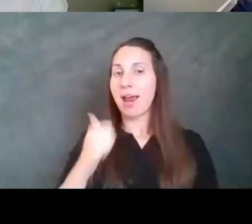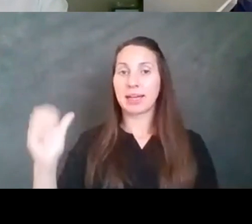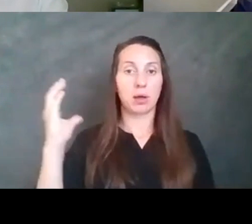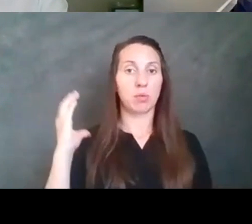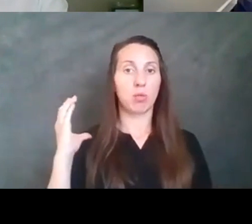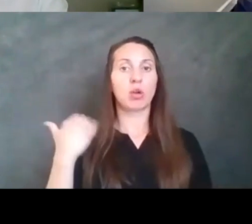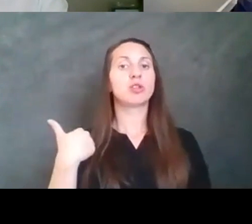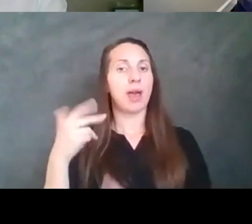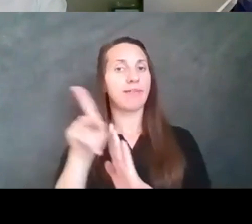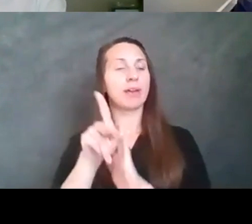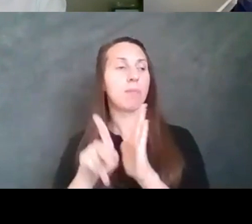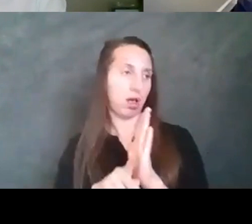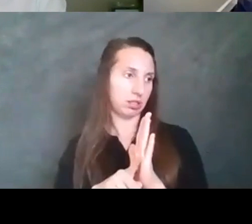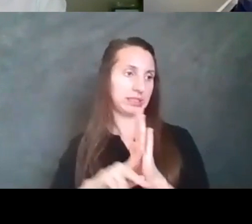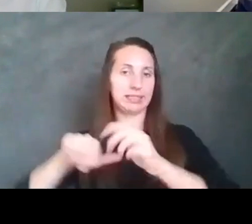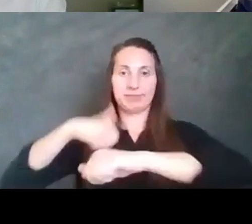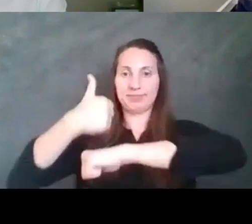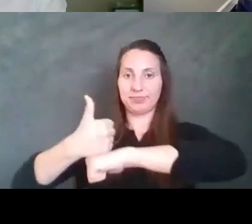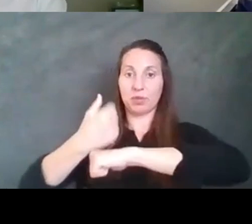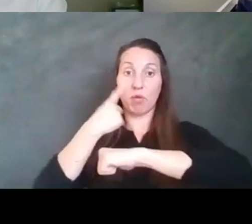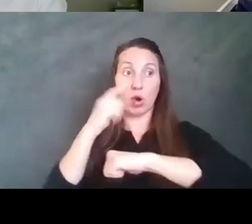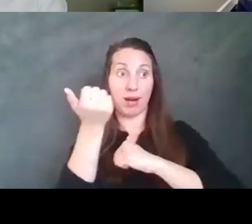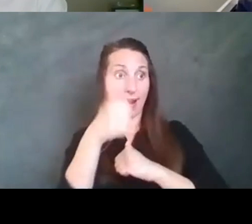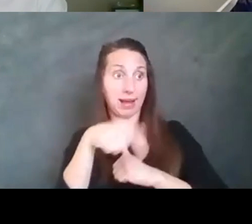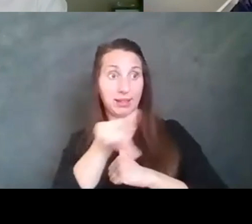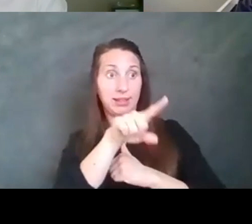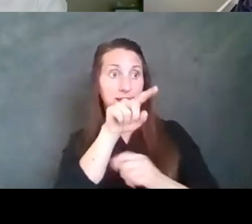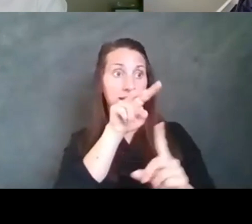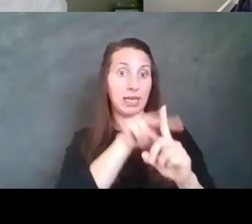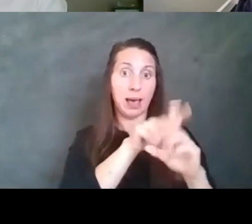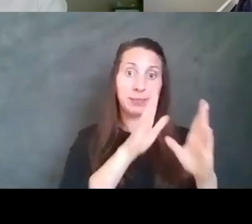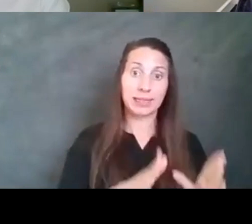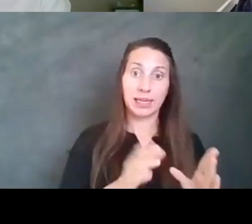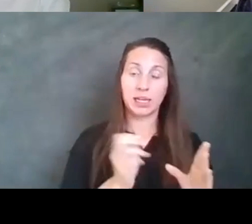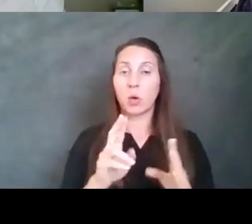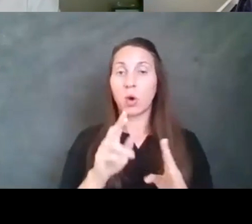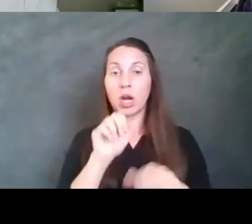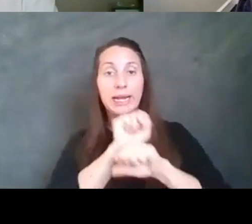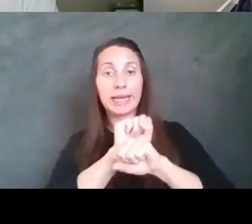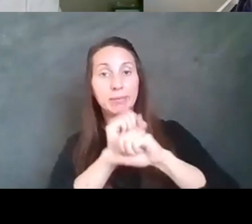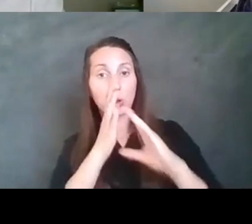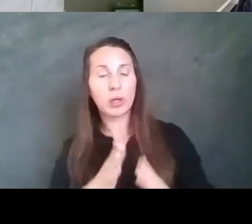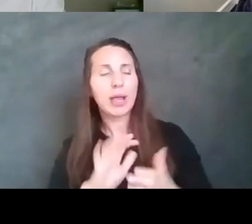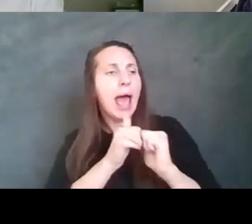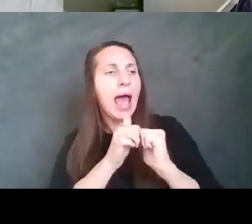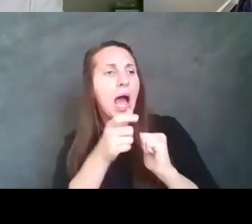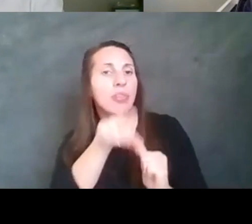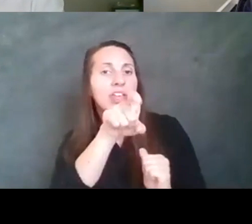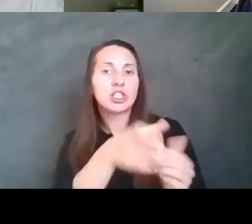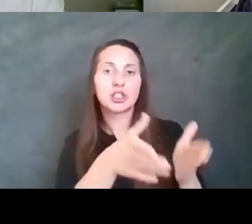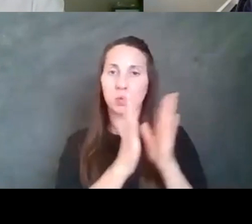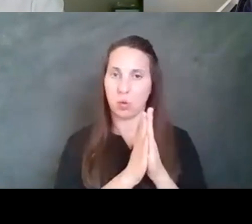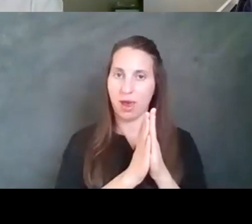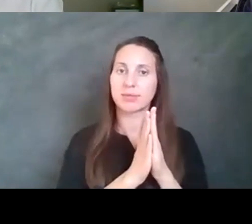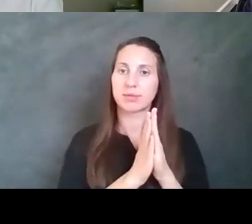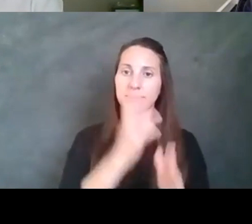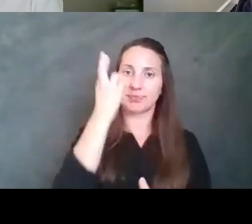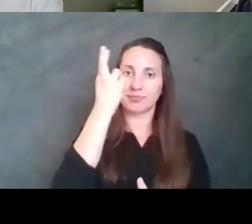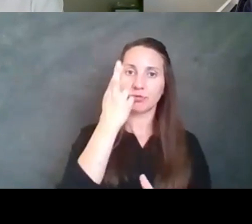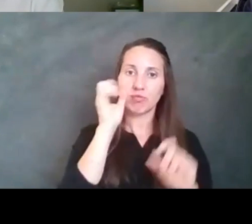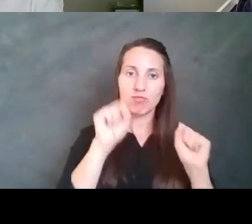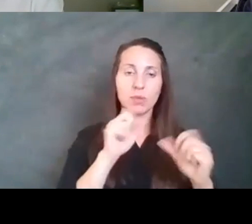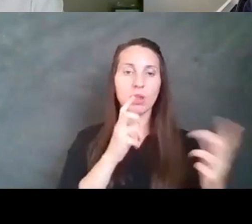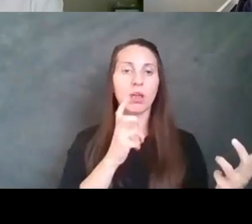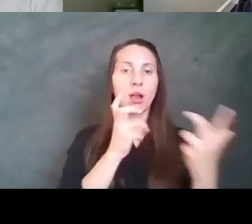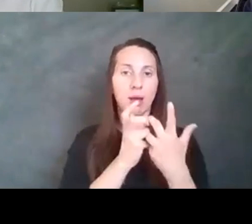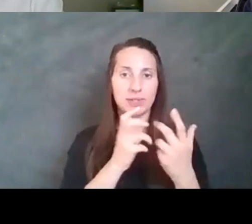an employee or an applicant would go about requesting a reasonable accommodation, and